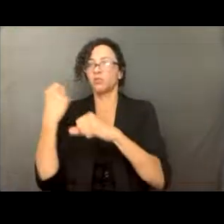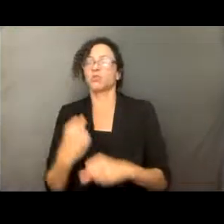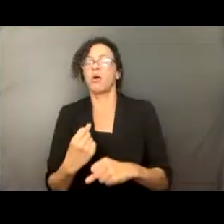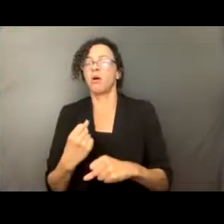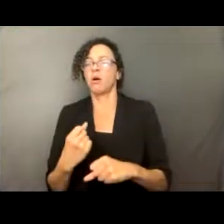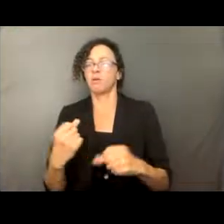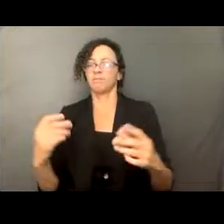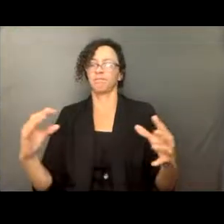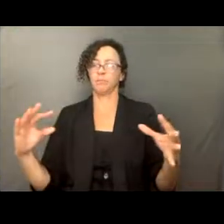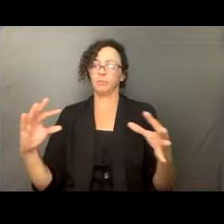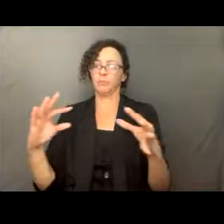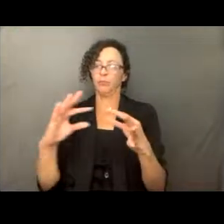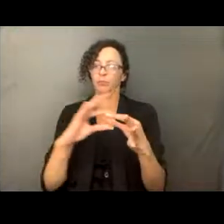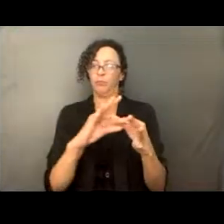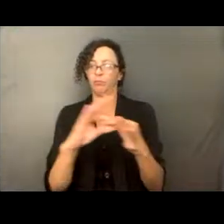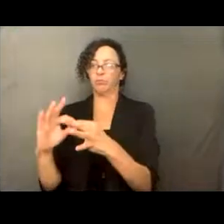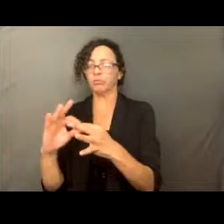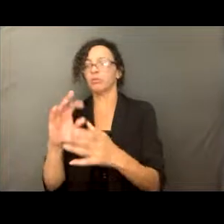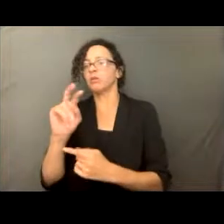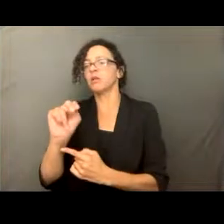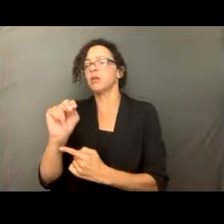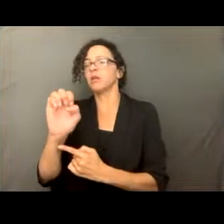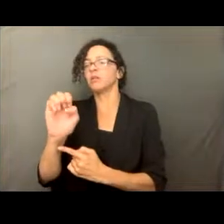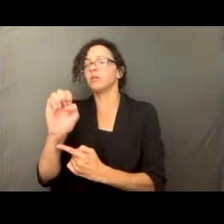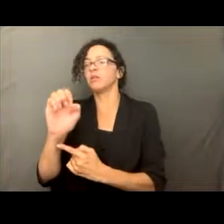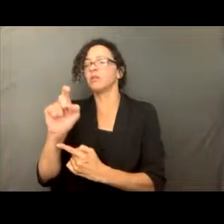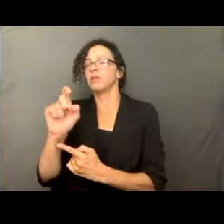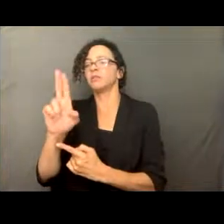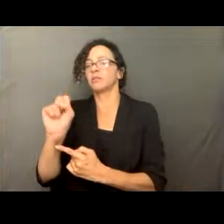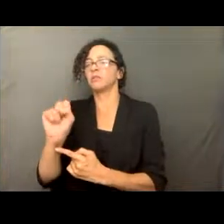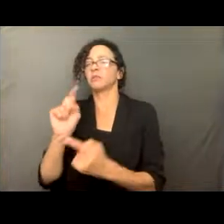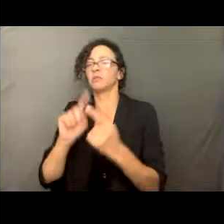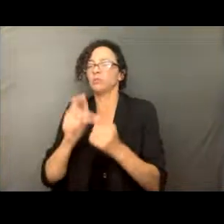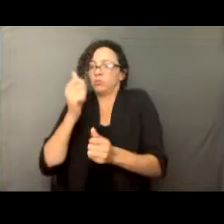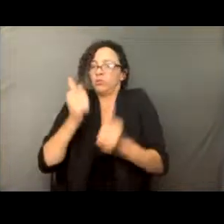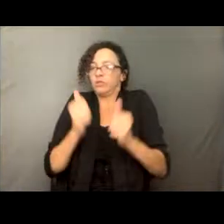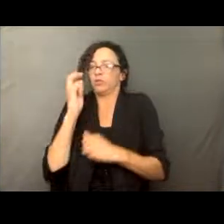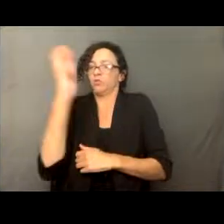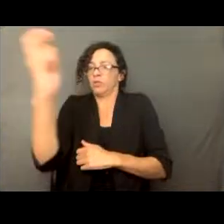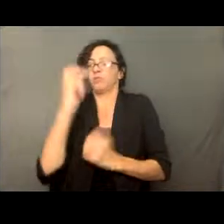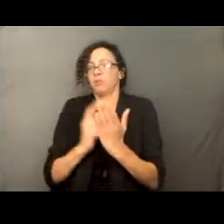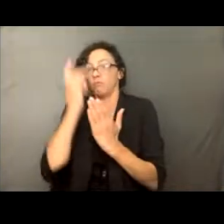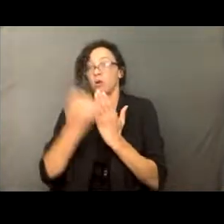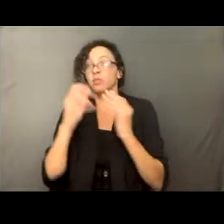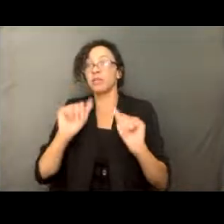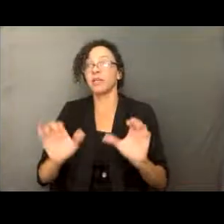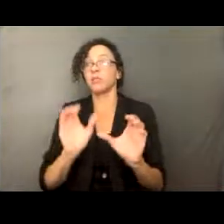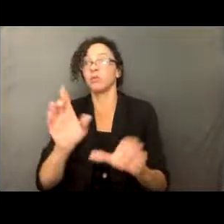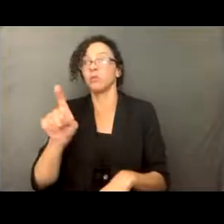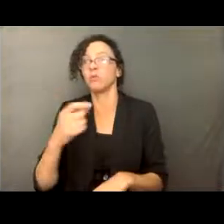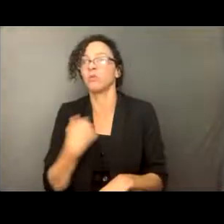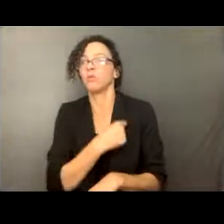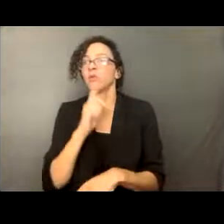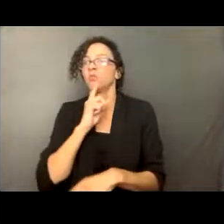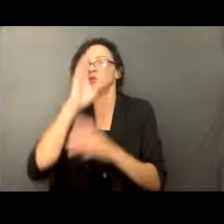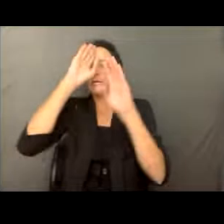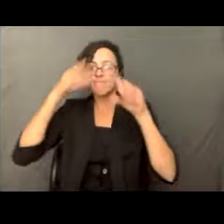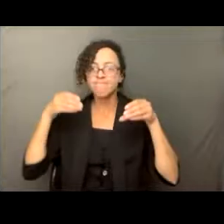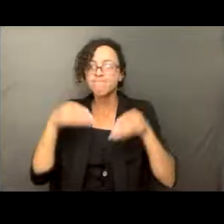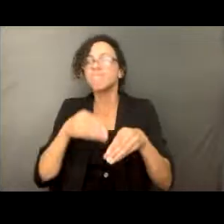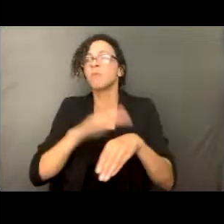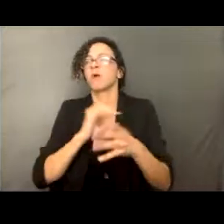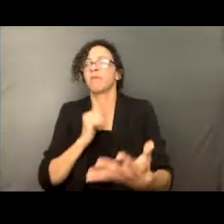to what a transportation project can do. And so we really honed in on 5 indicators,